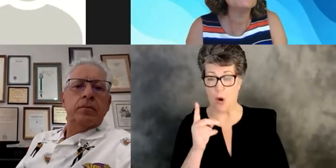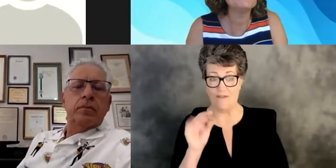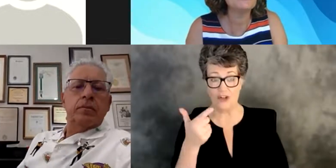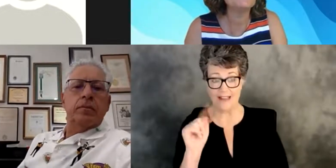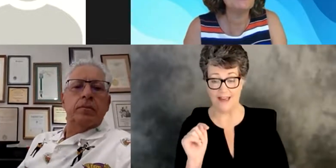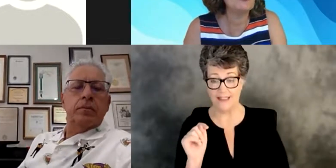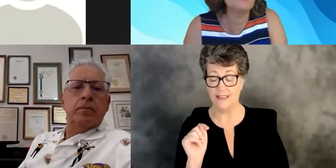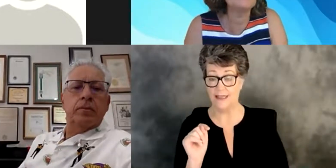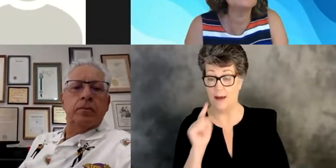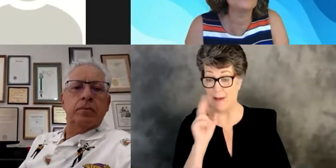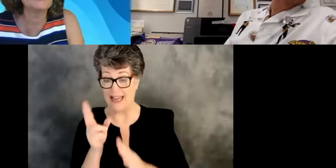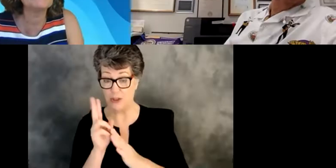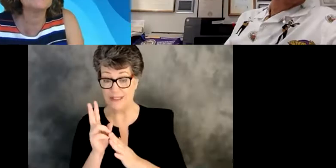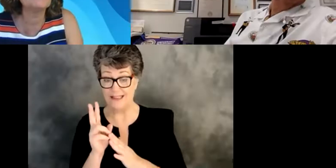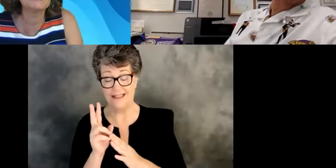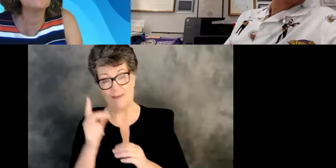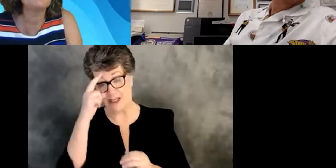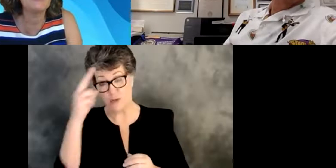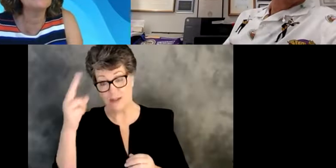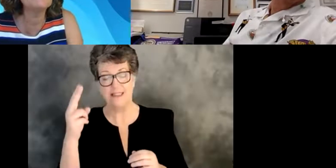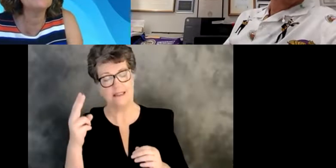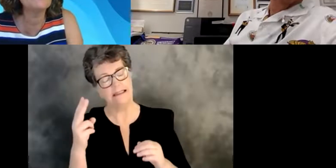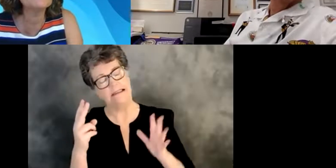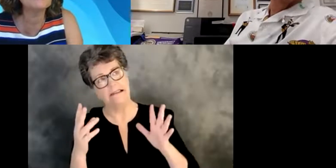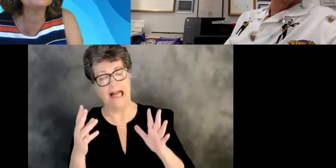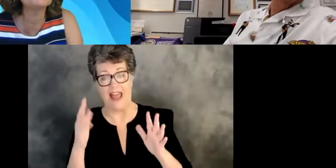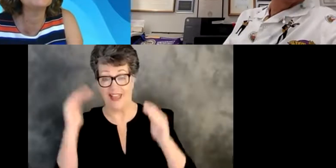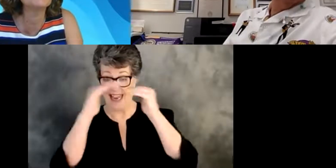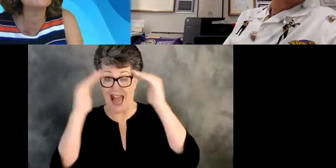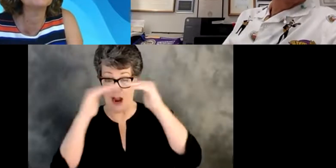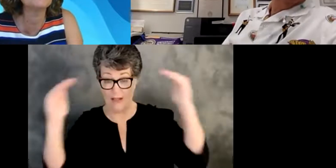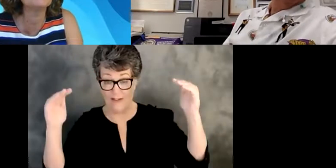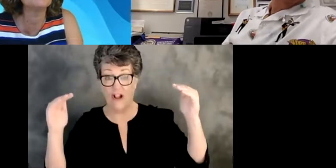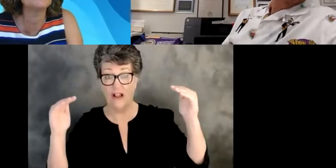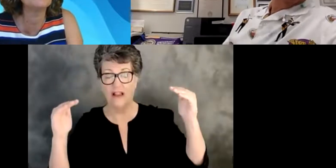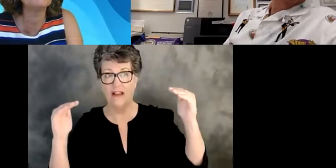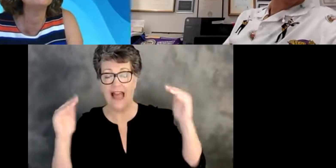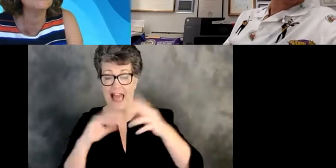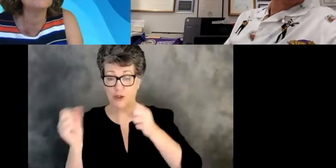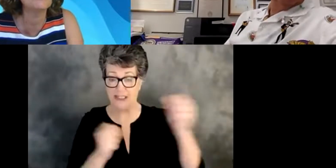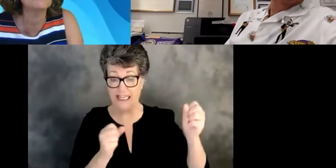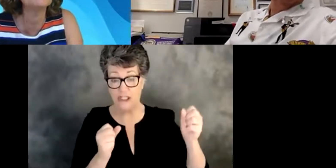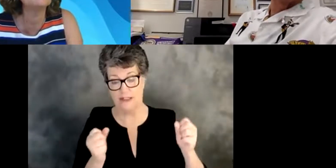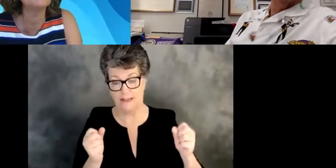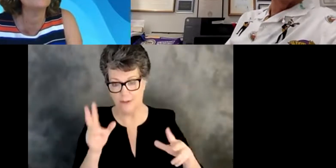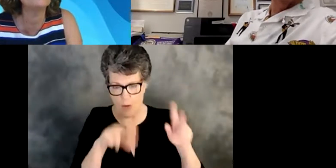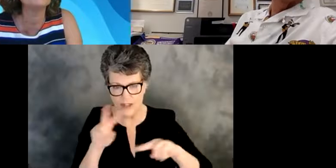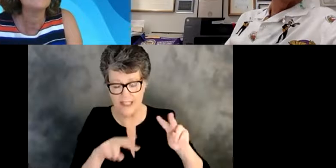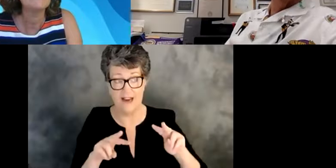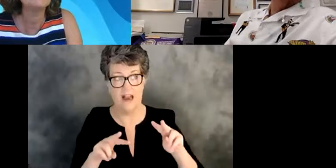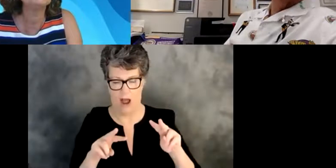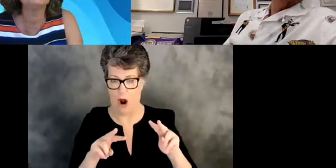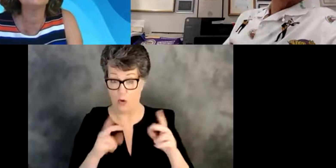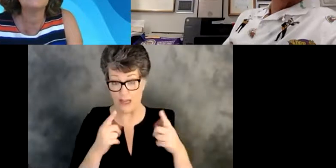know, my 2 cents would be part of it is did the work get done? But I think the higher level oversight, the strategic oversight on are we moving the needle? Are we achieving the